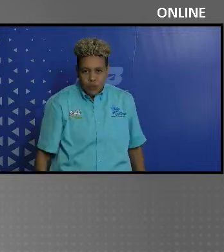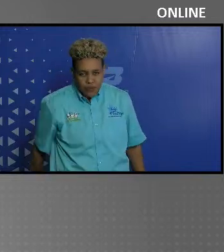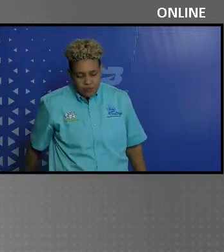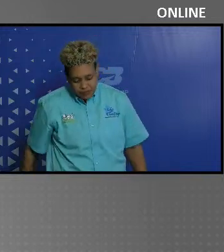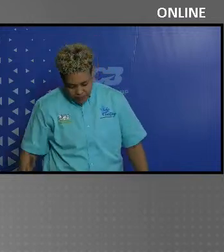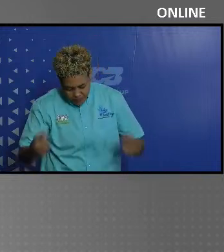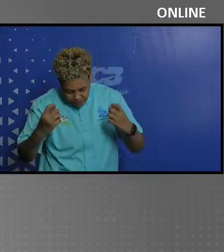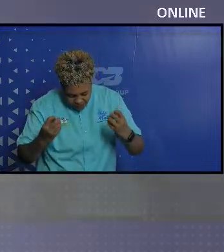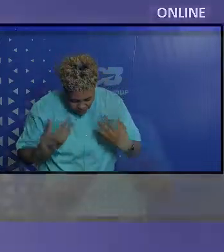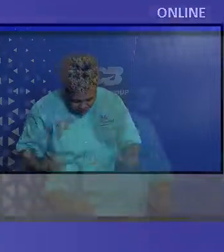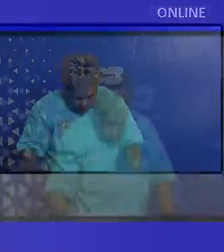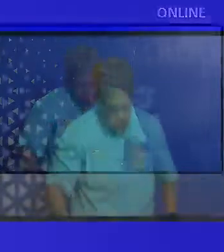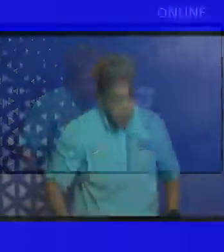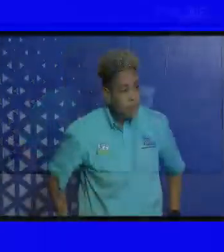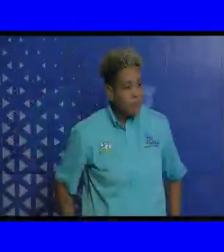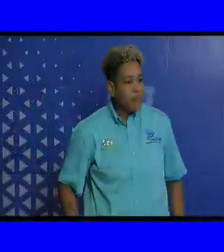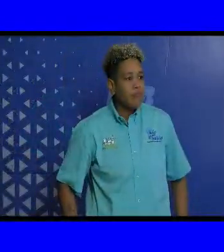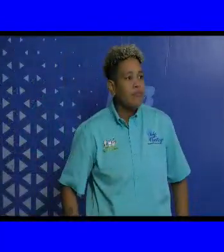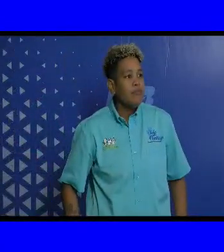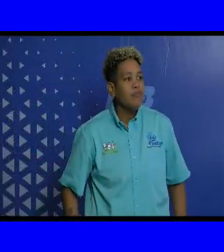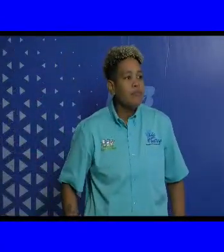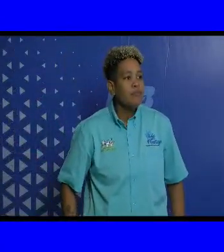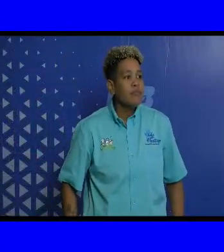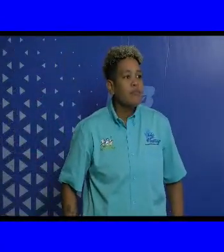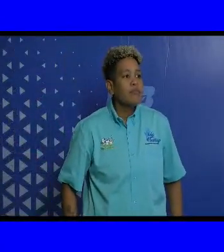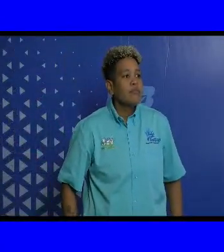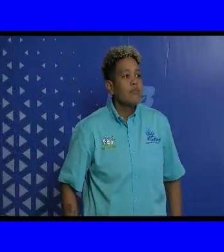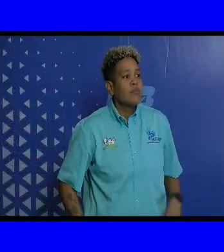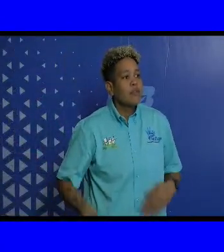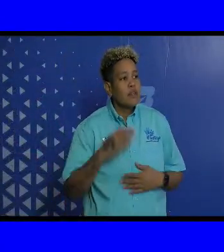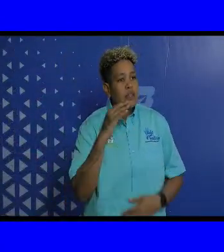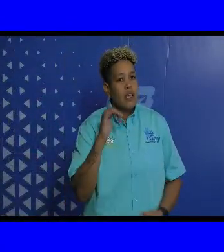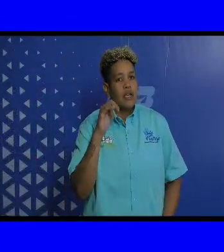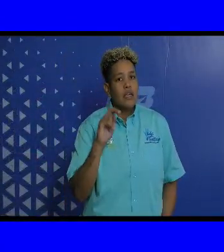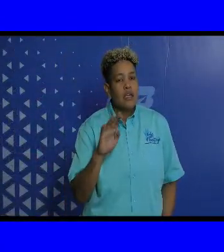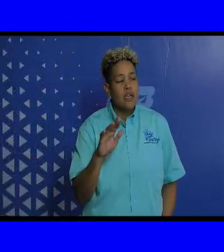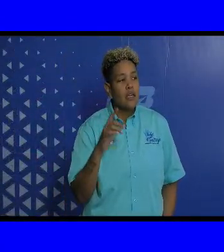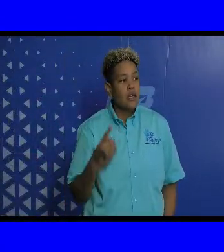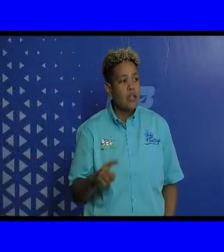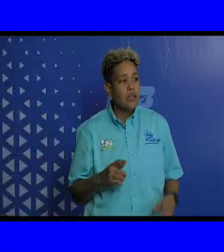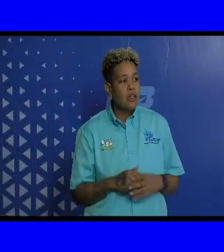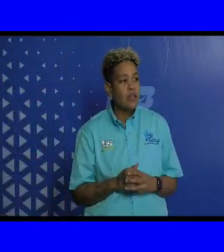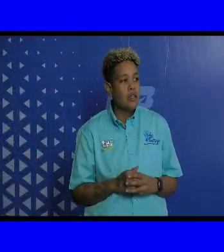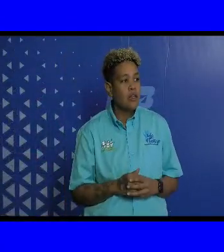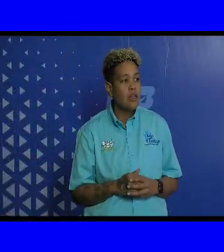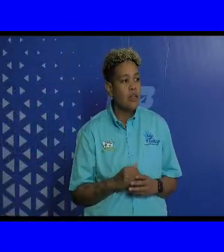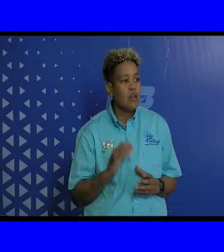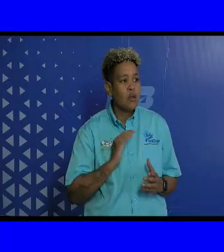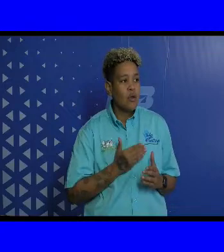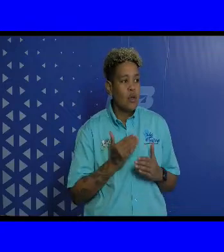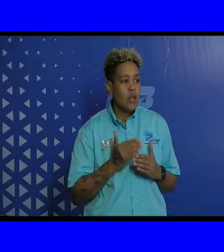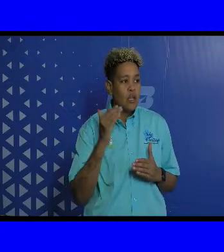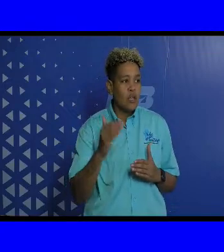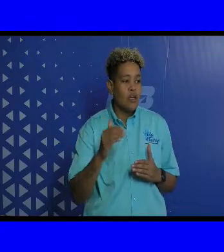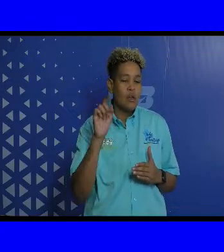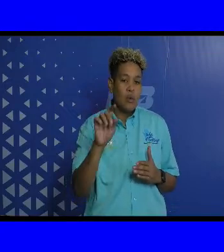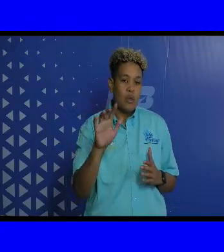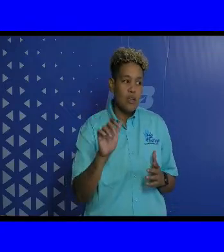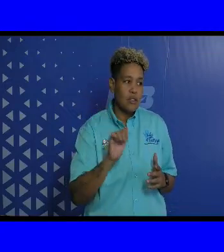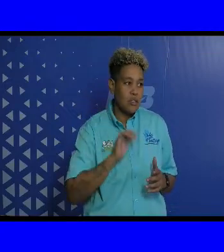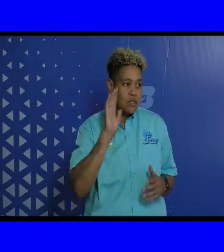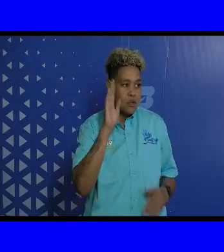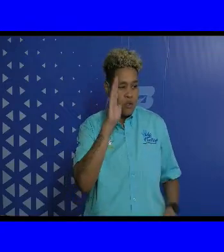question. Okay. Thank you, Ian. And our next question I